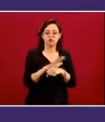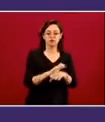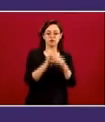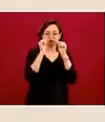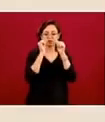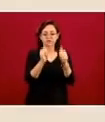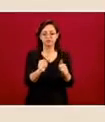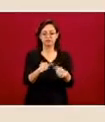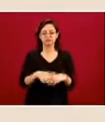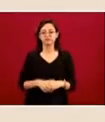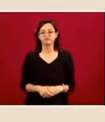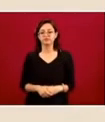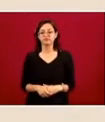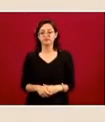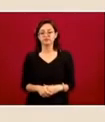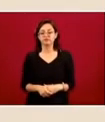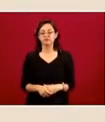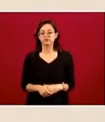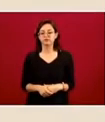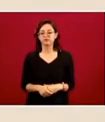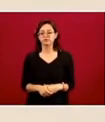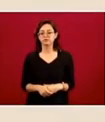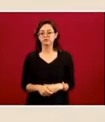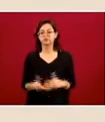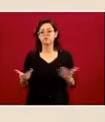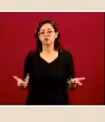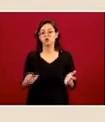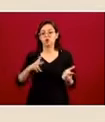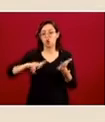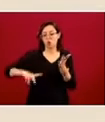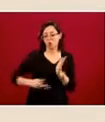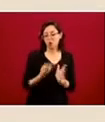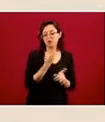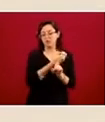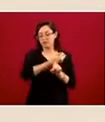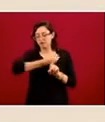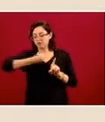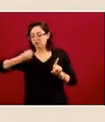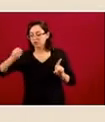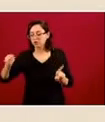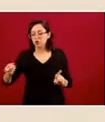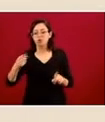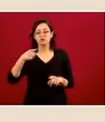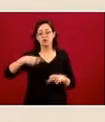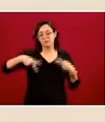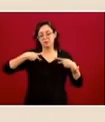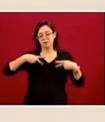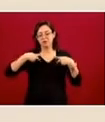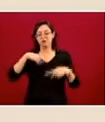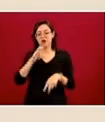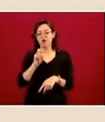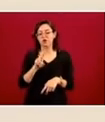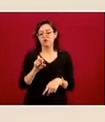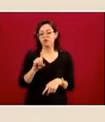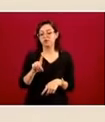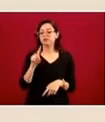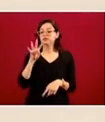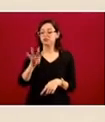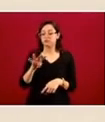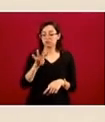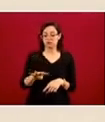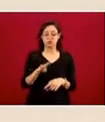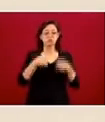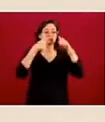allow them to provide treatment for the coronavirus infected patients. This will also allow us to reorganize the health